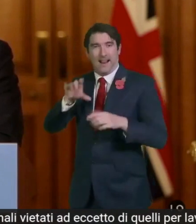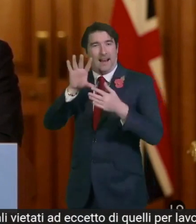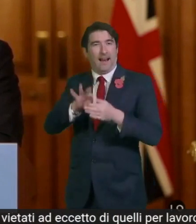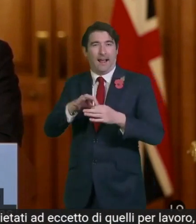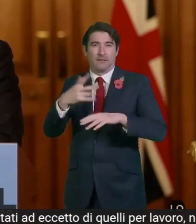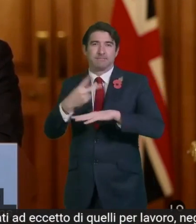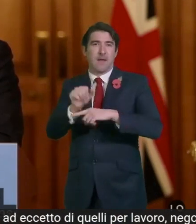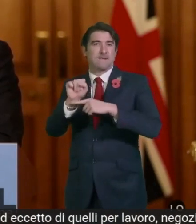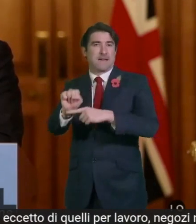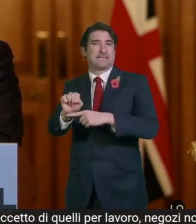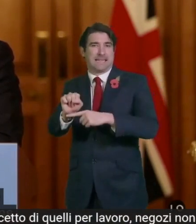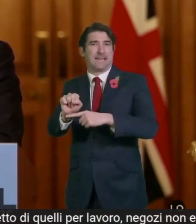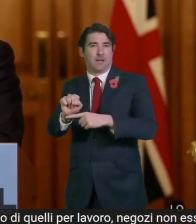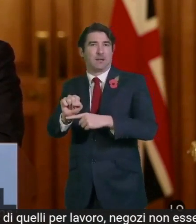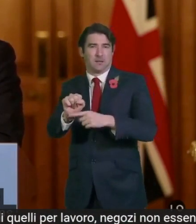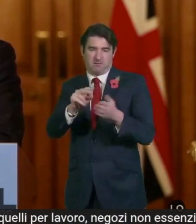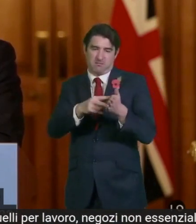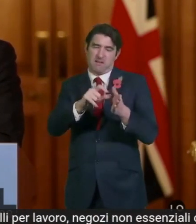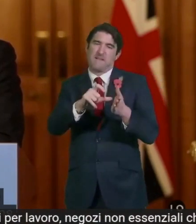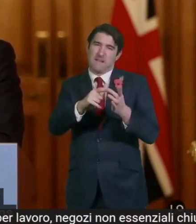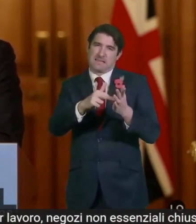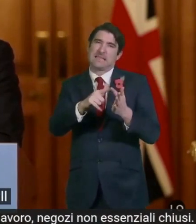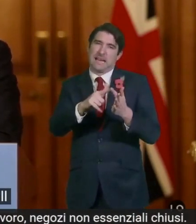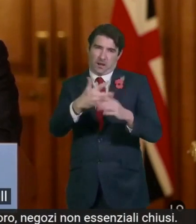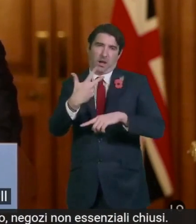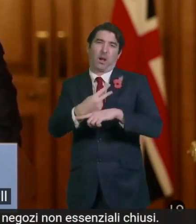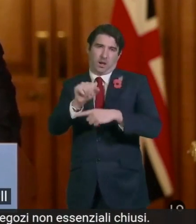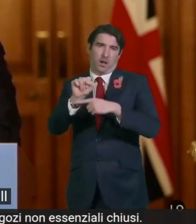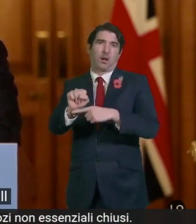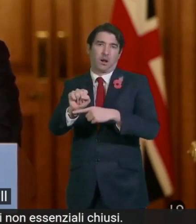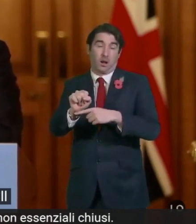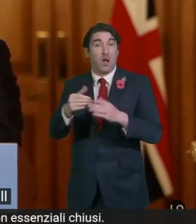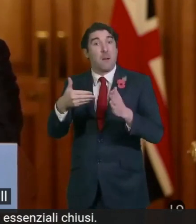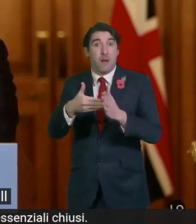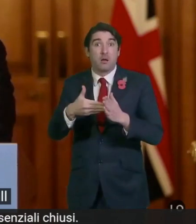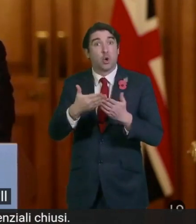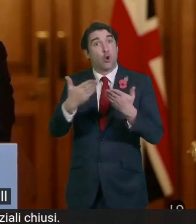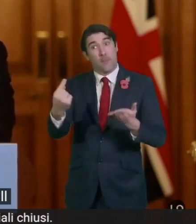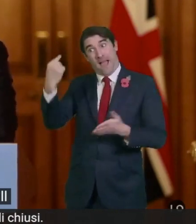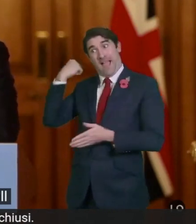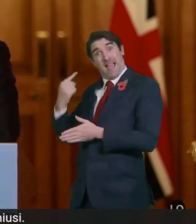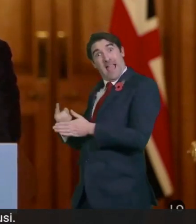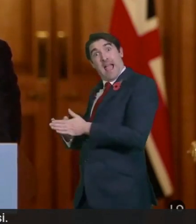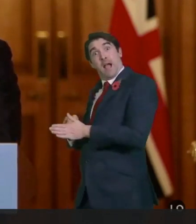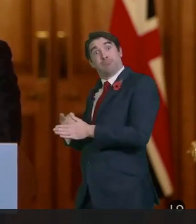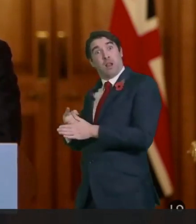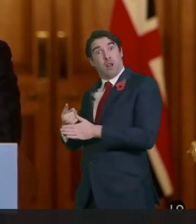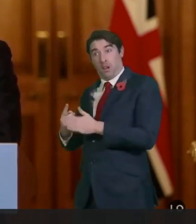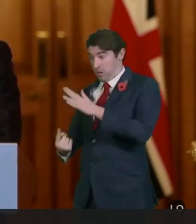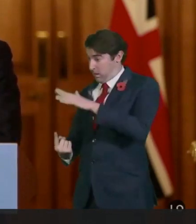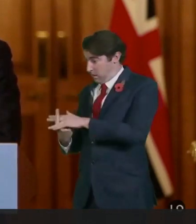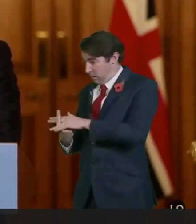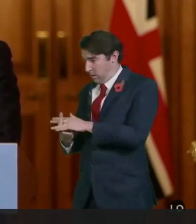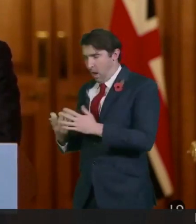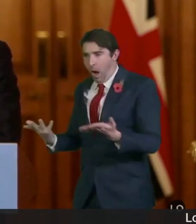of cheap, reliable, and above all, rapid turnaround tests. Tests that you can